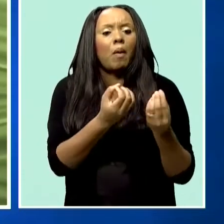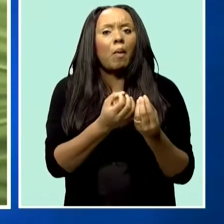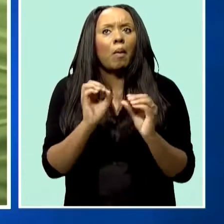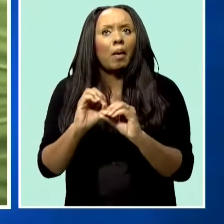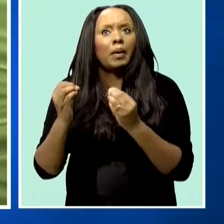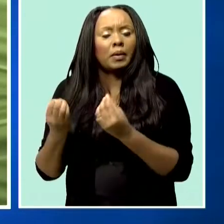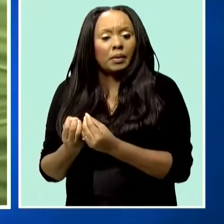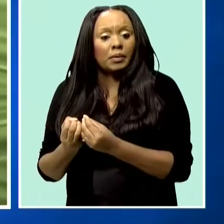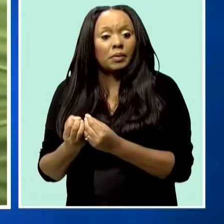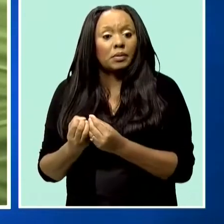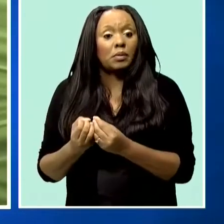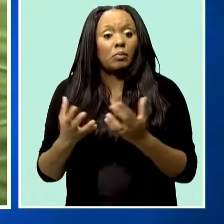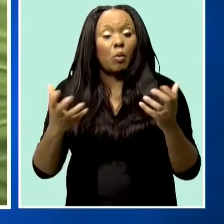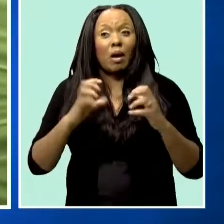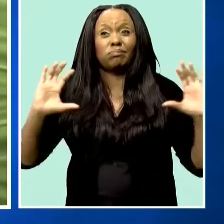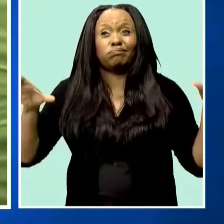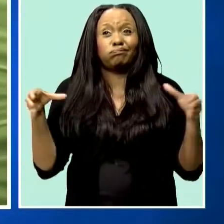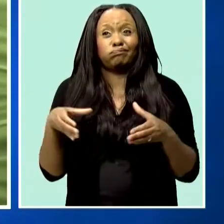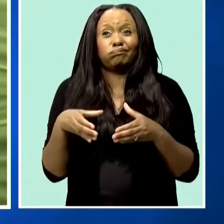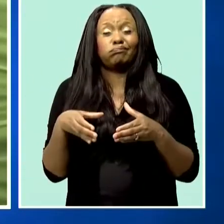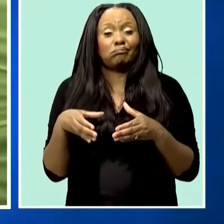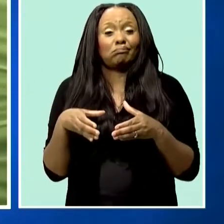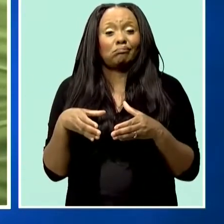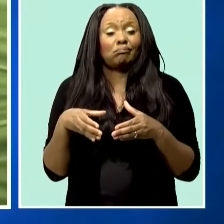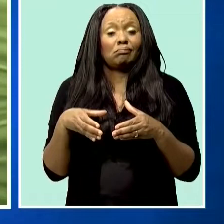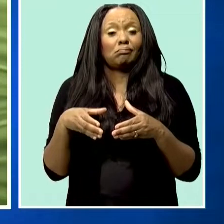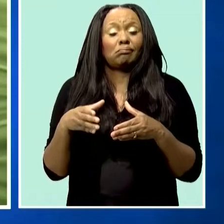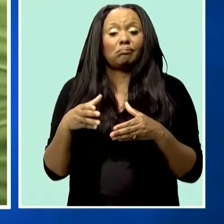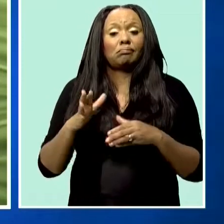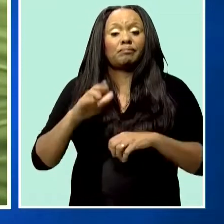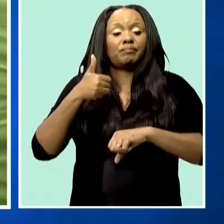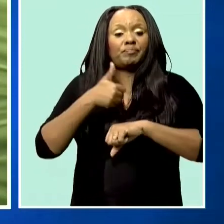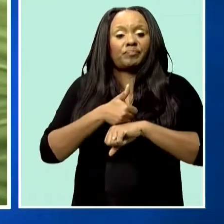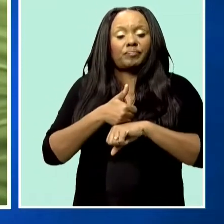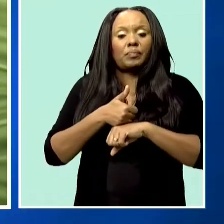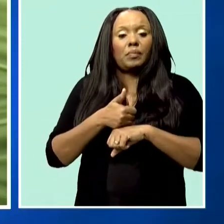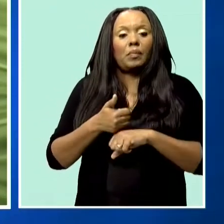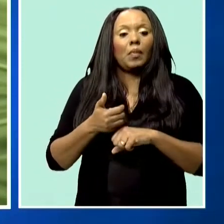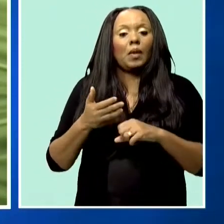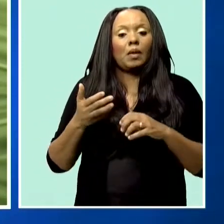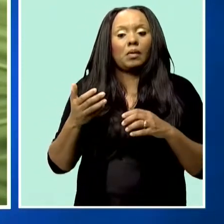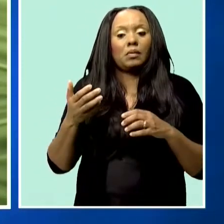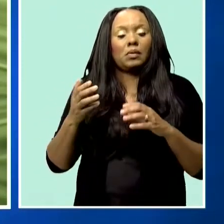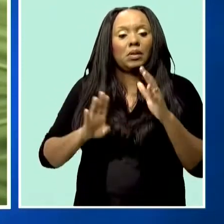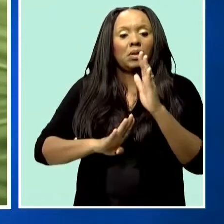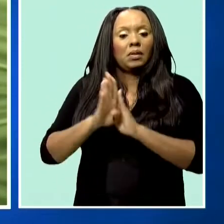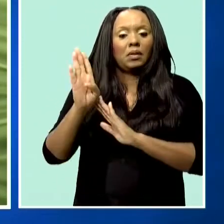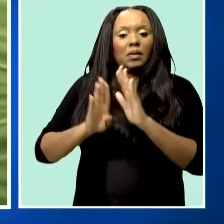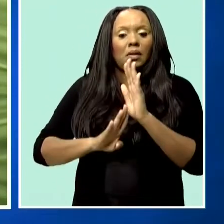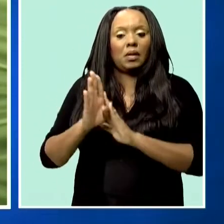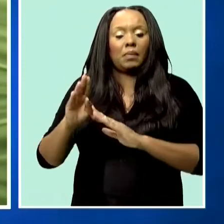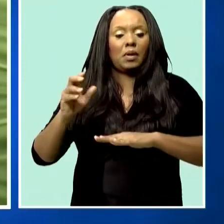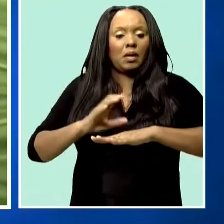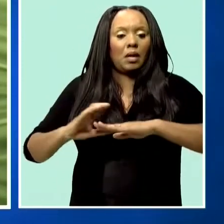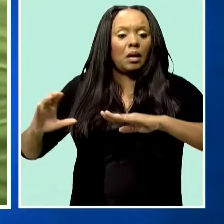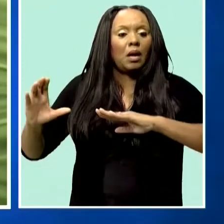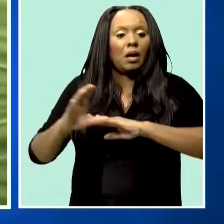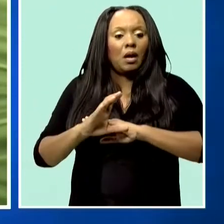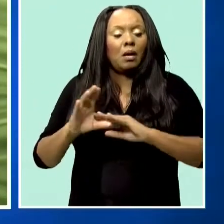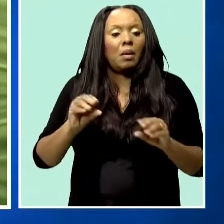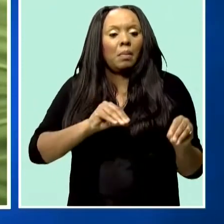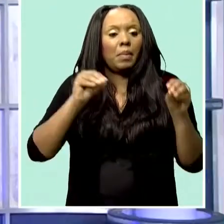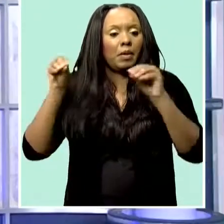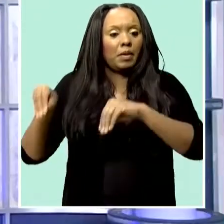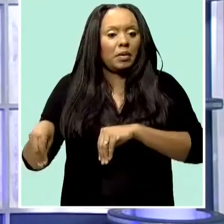IOM to come together to form a way or to forge a way to develop a regional migration